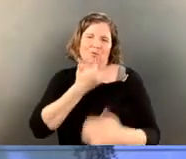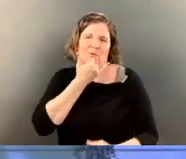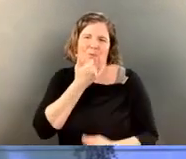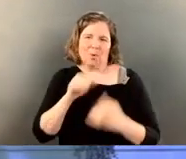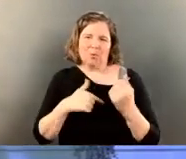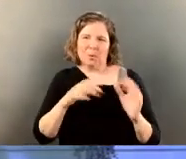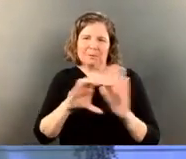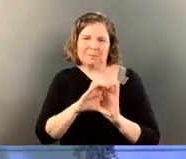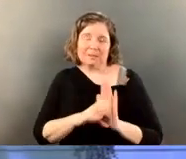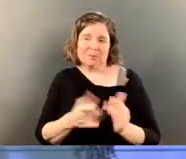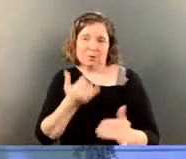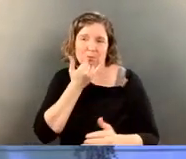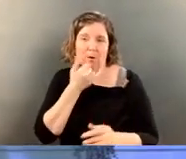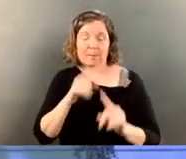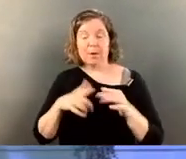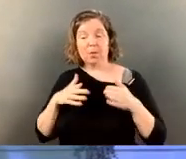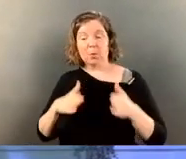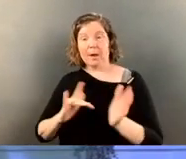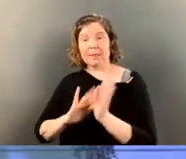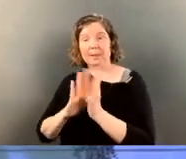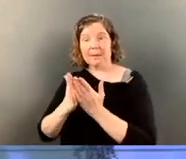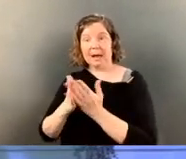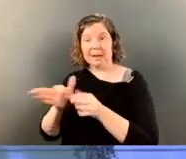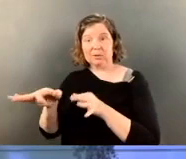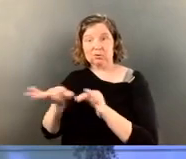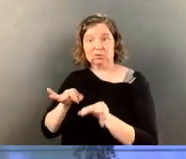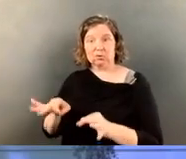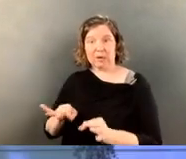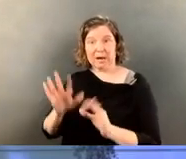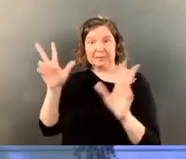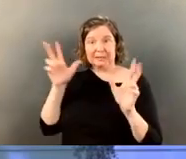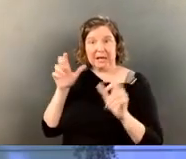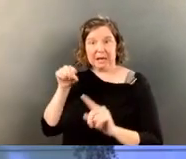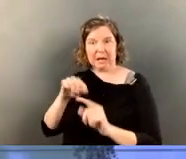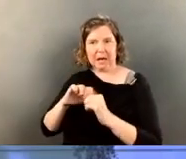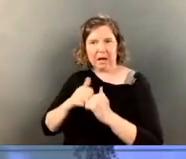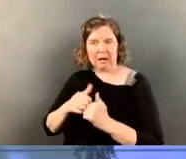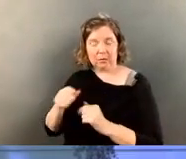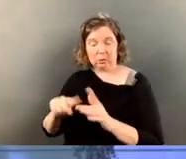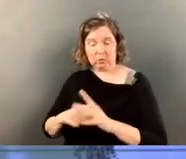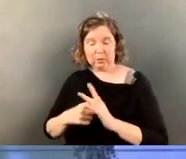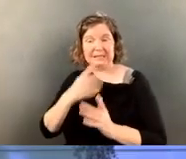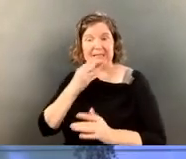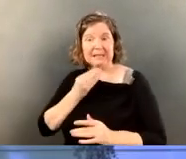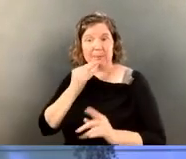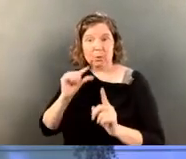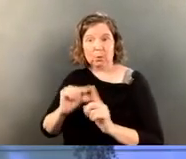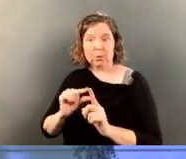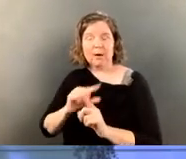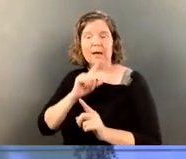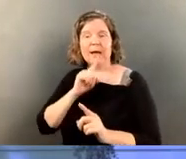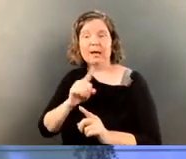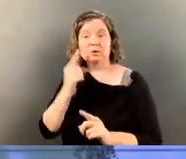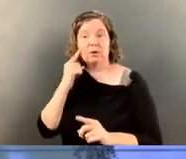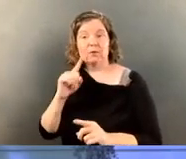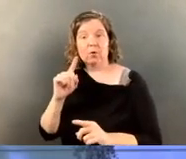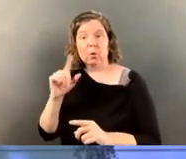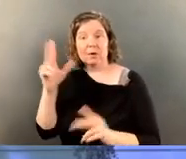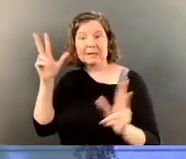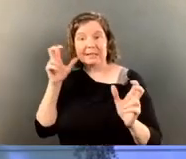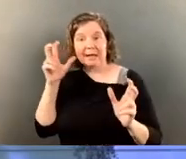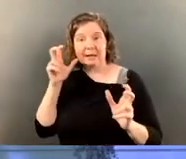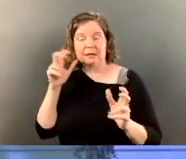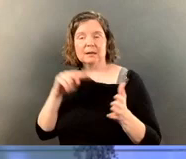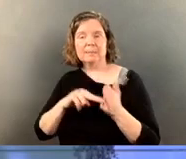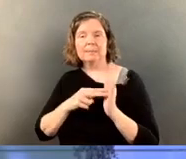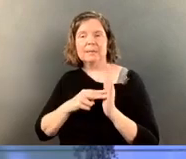those pictures have been wrong. The way the Bible describes Satan, that the original Hebrew word actually for Satan is